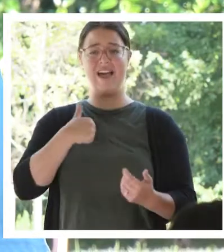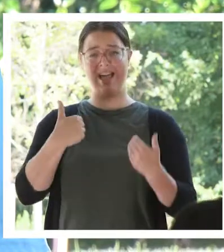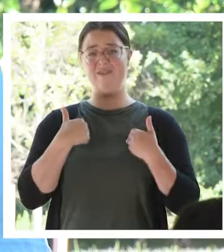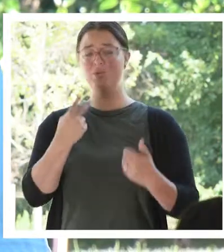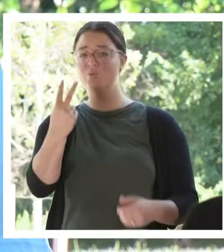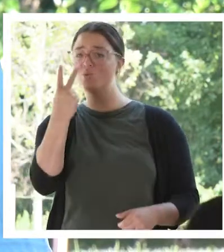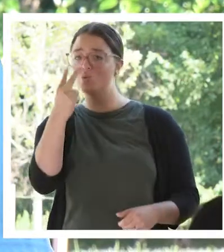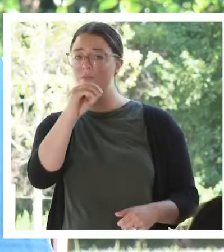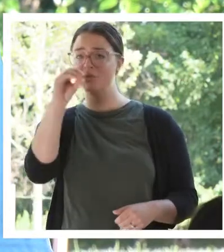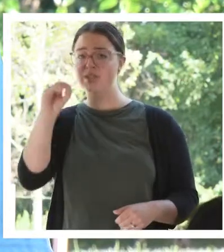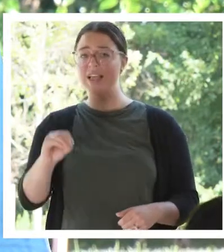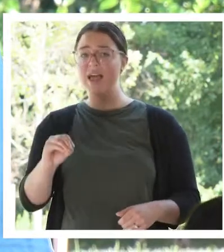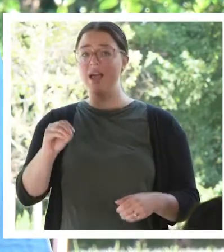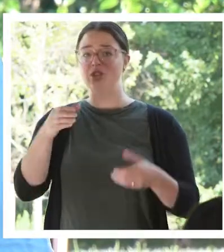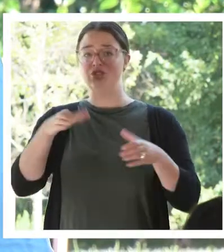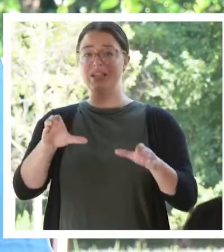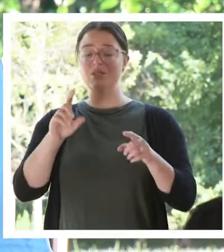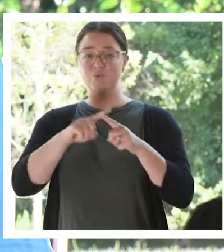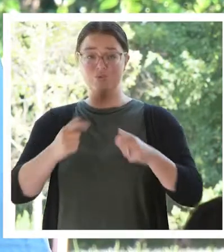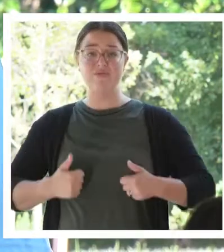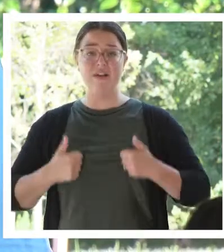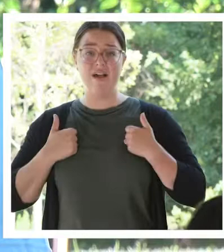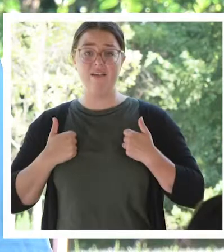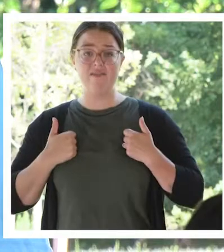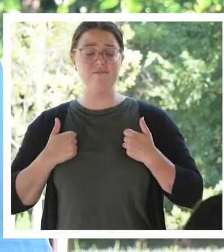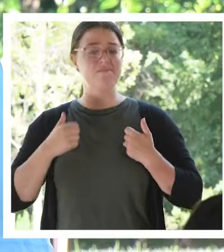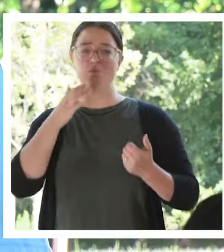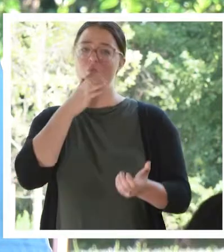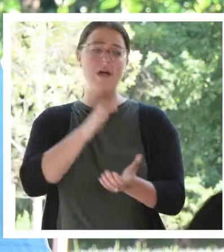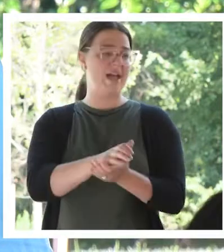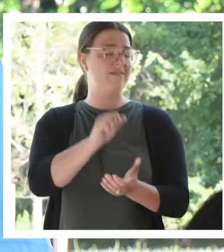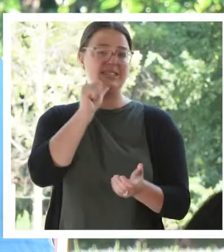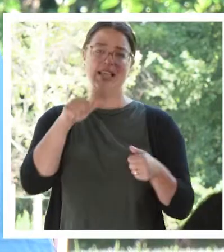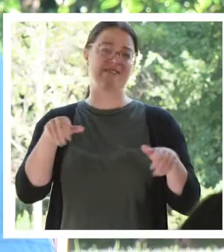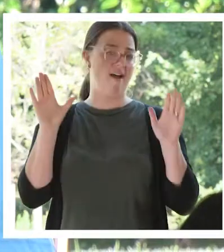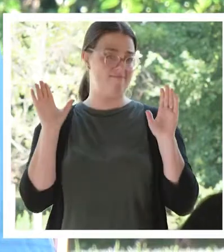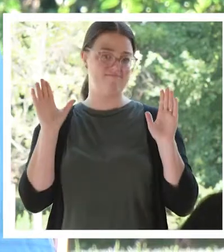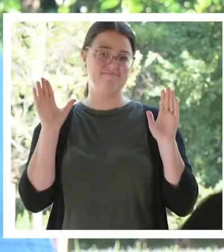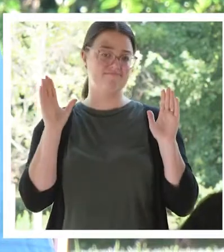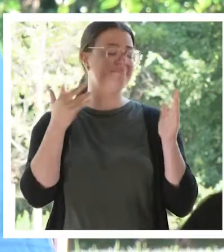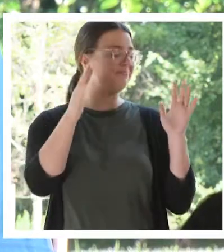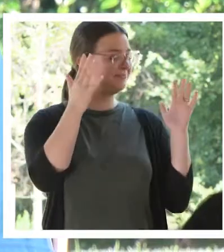in surviving, she didn't give up. You did not.